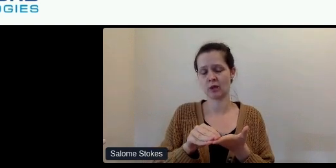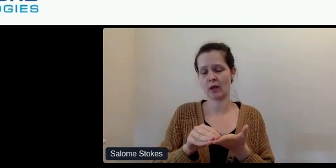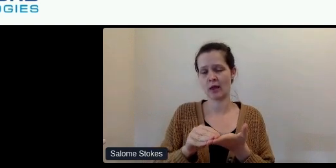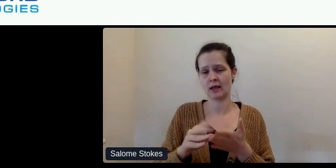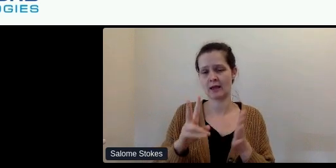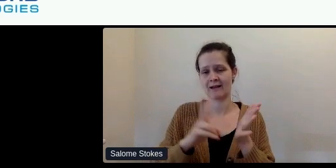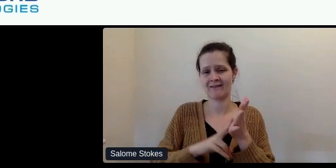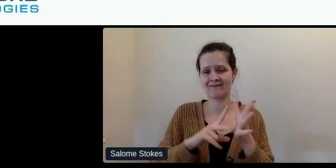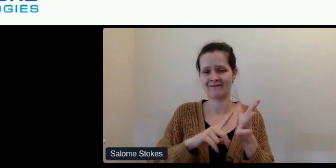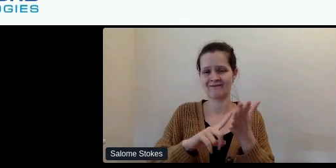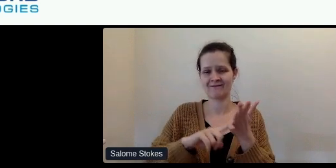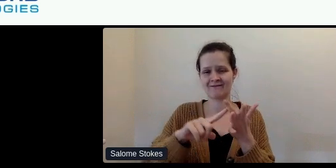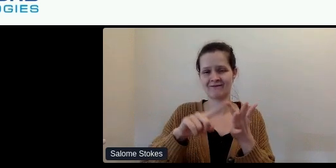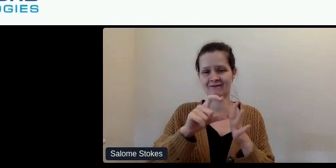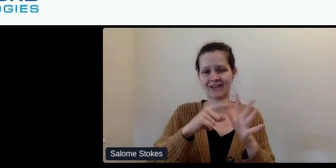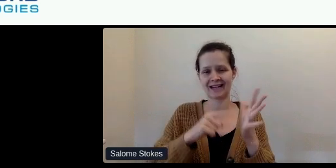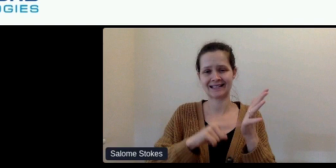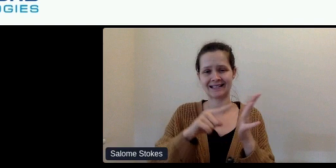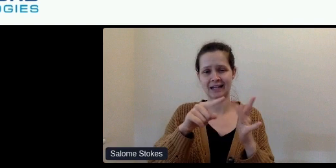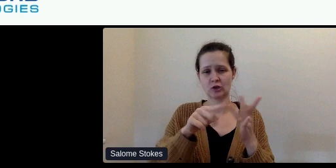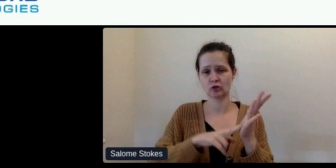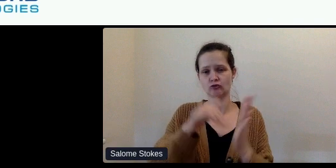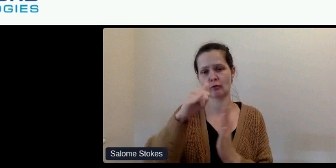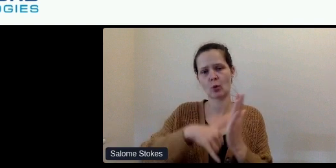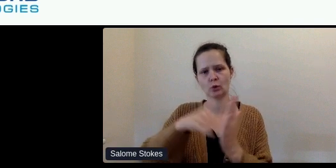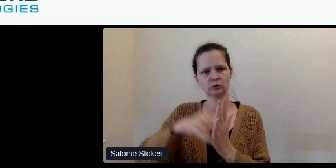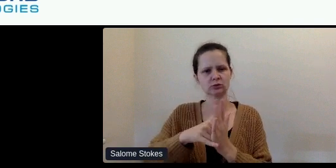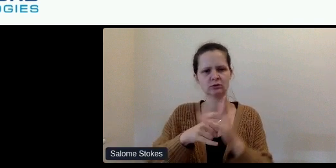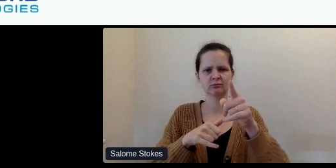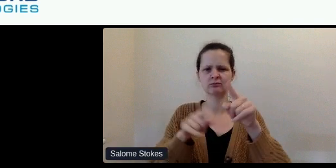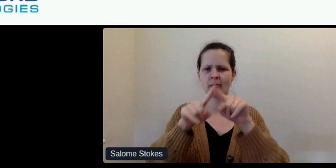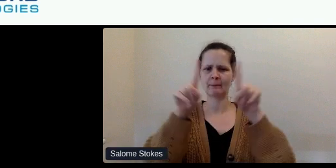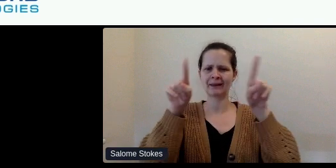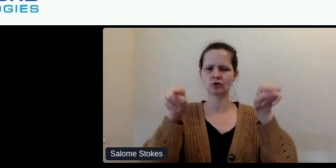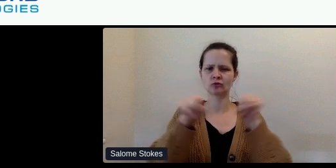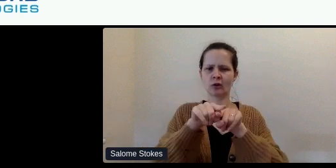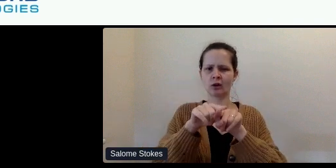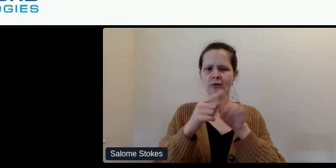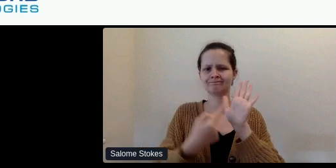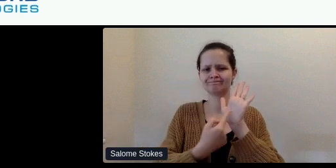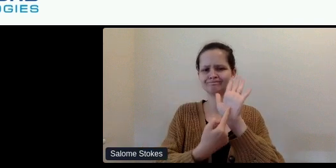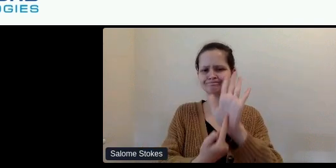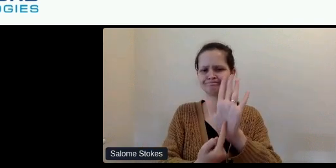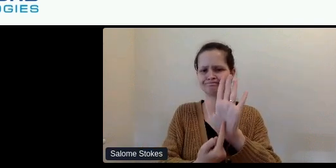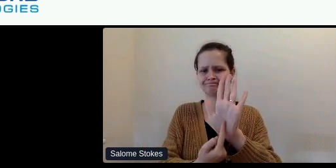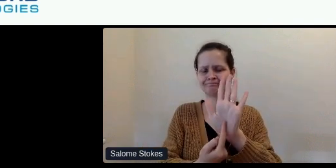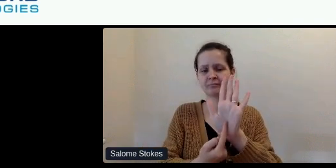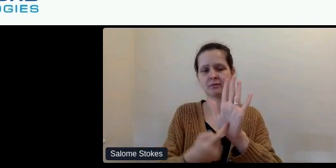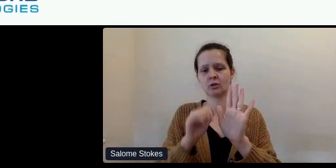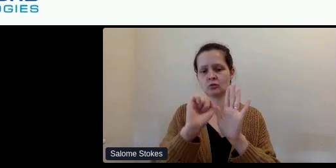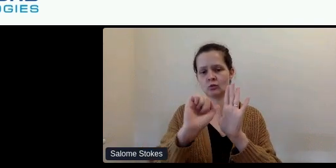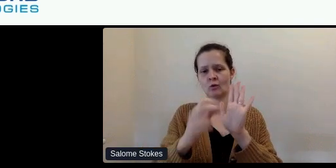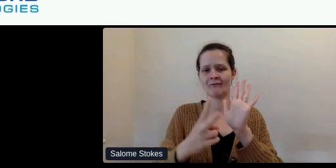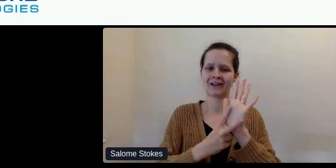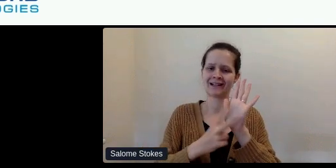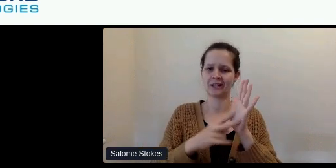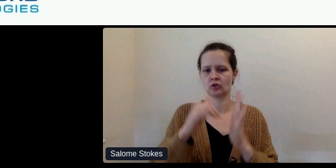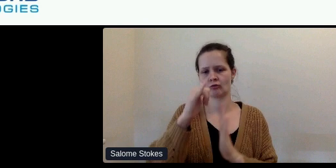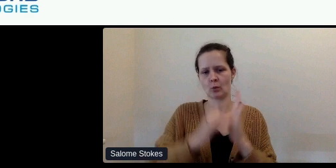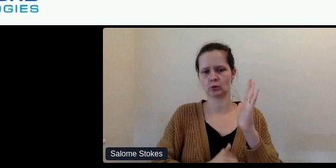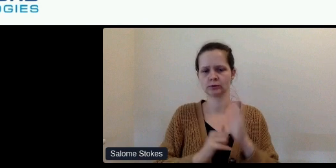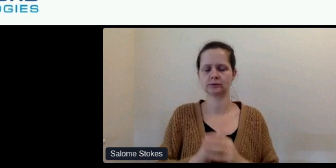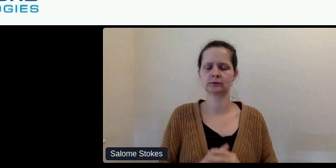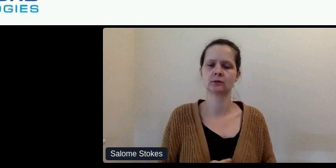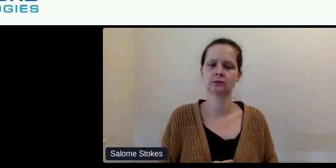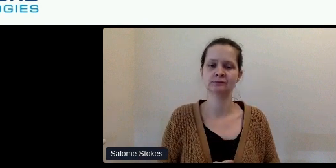is an image of one of our validation reports that you can get on PDF documents. And you want to be able